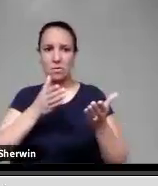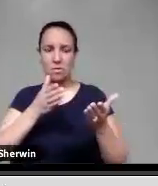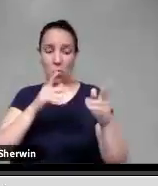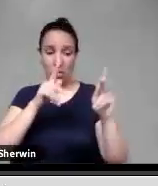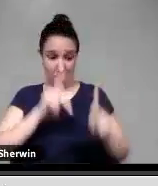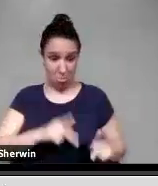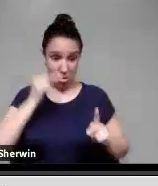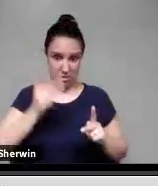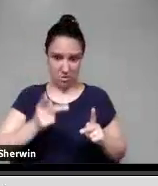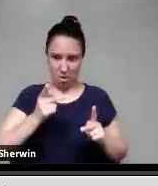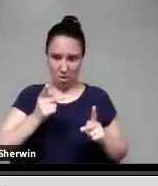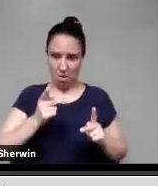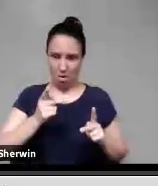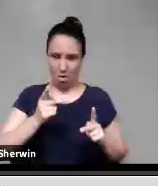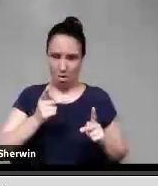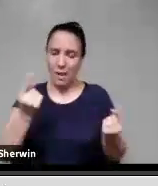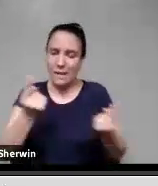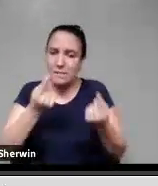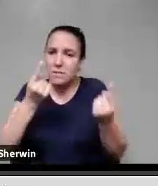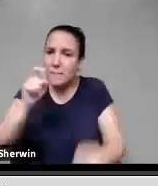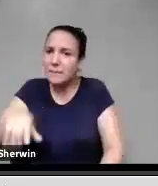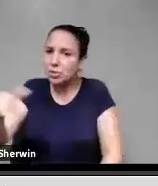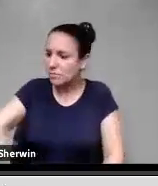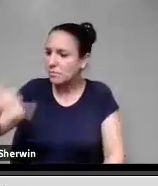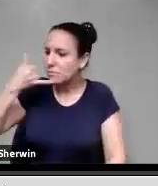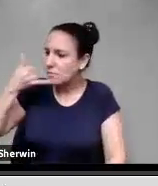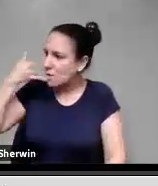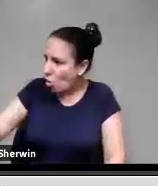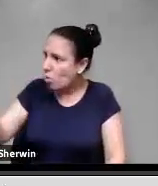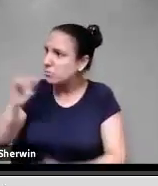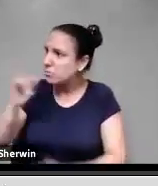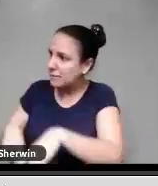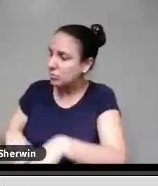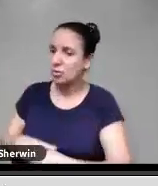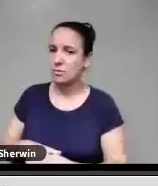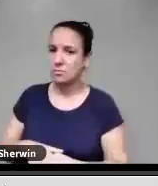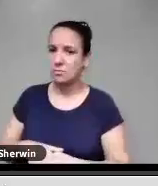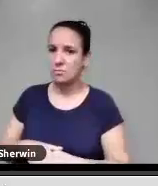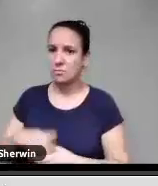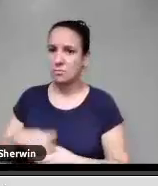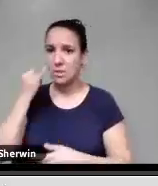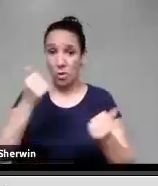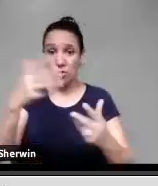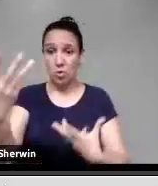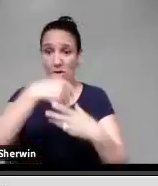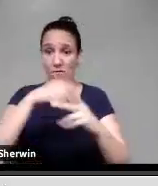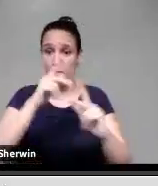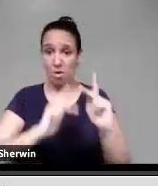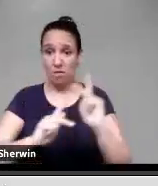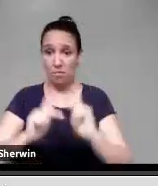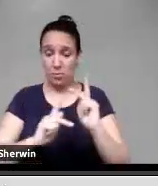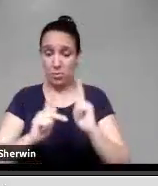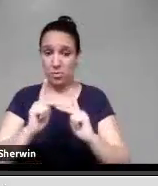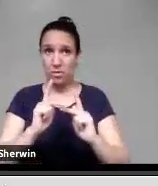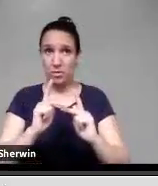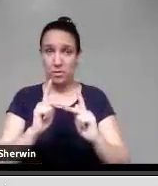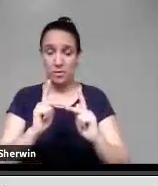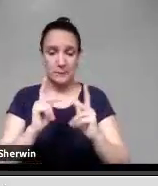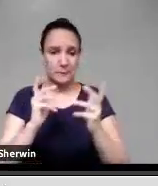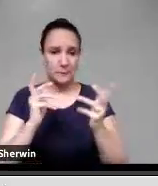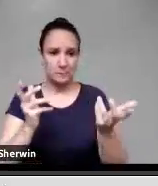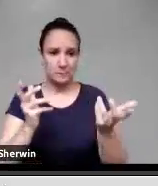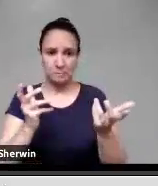6 weeks ago, someone should have picked up the phone. So when you're trying to involve people in what you're offering,